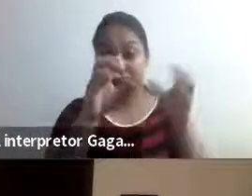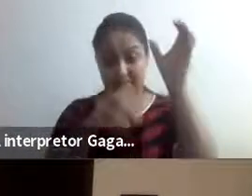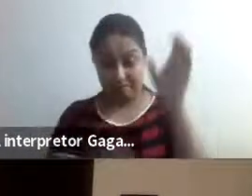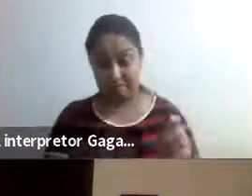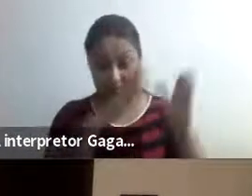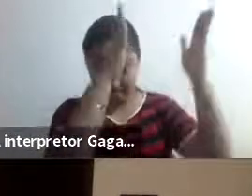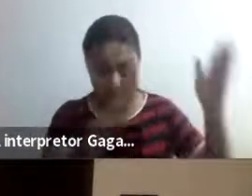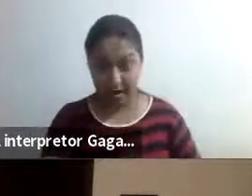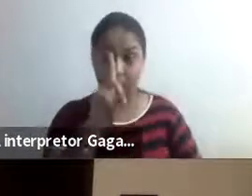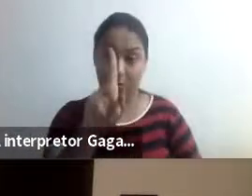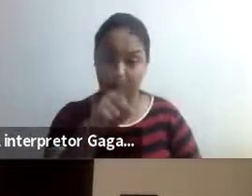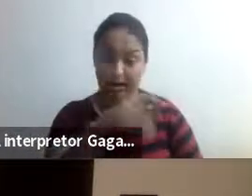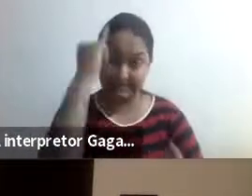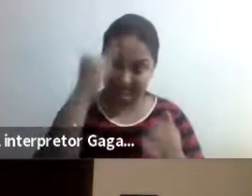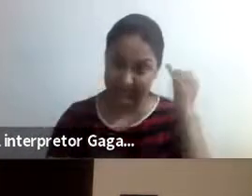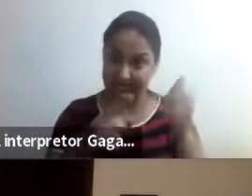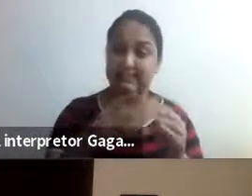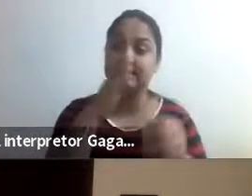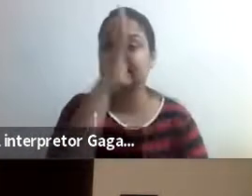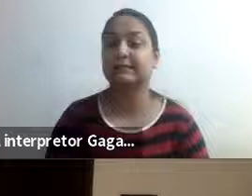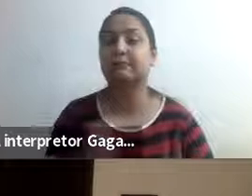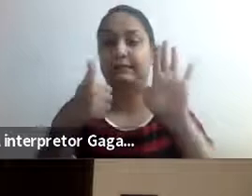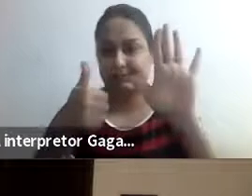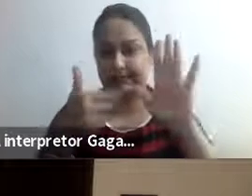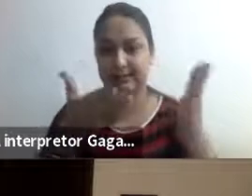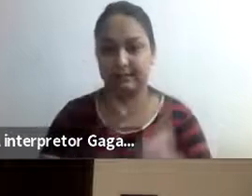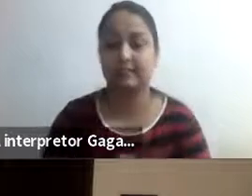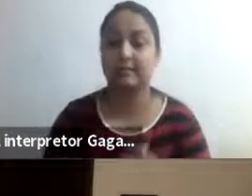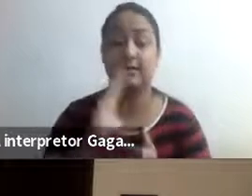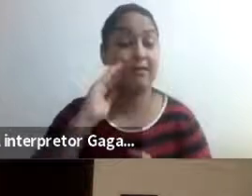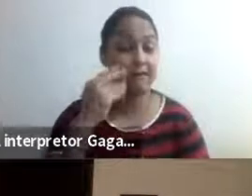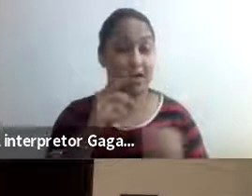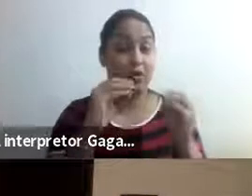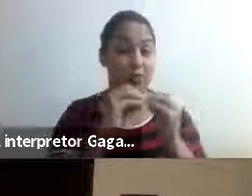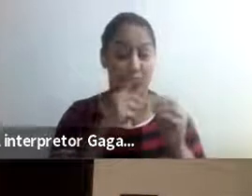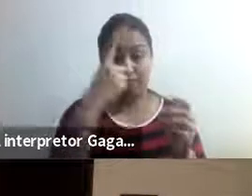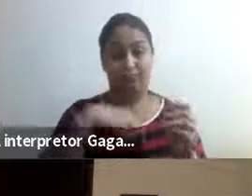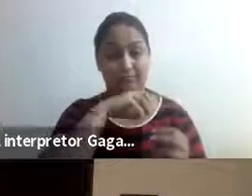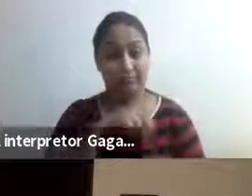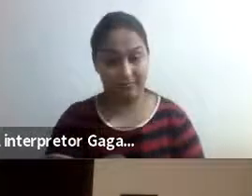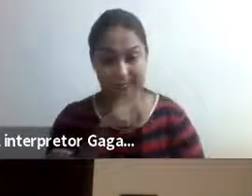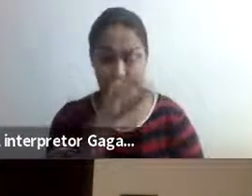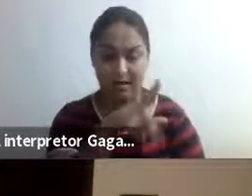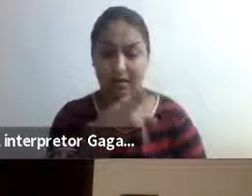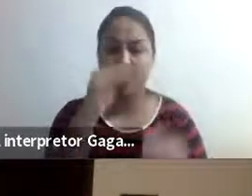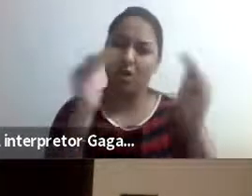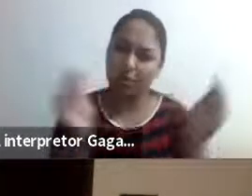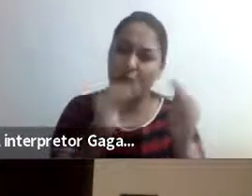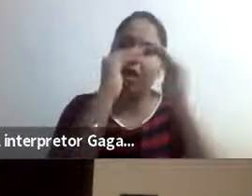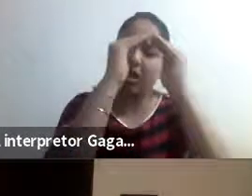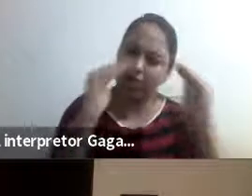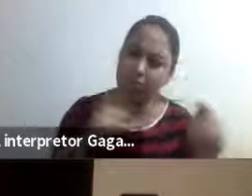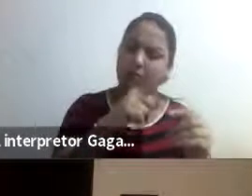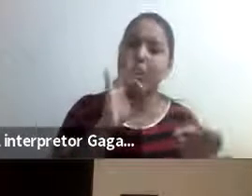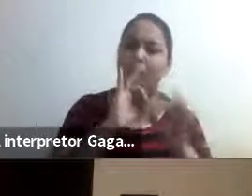this exhibition with chapter 6. When Bhuribai was 14 or 15, their little house in the village caught